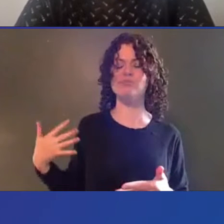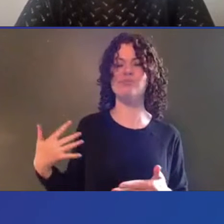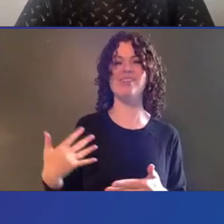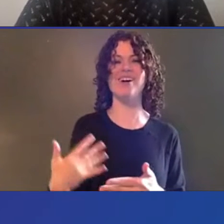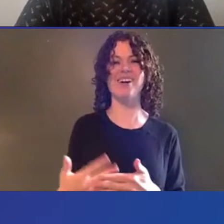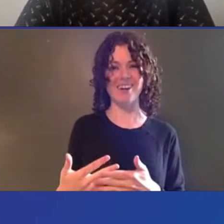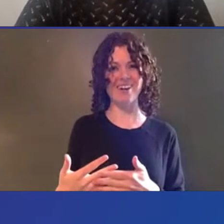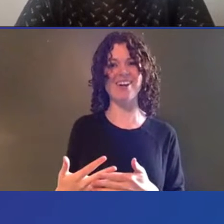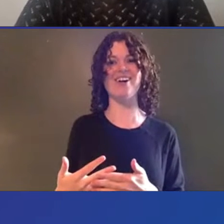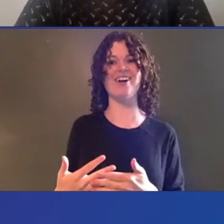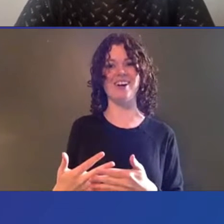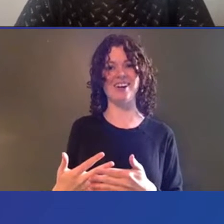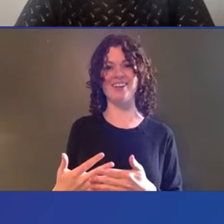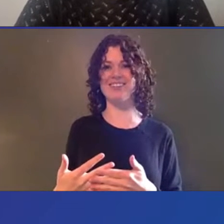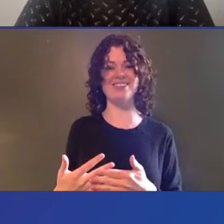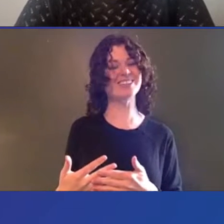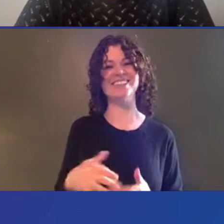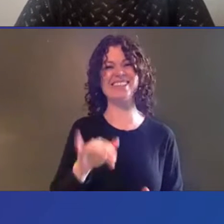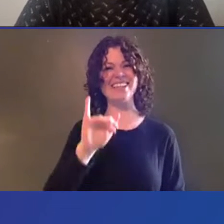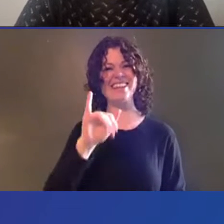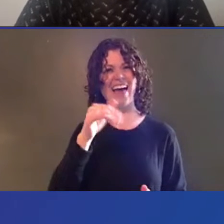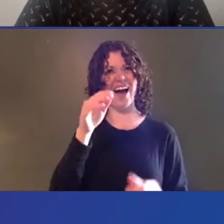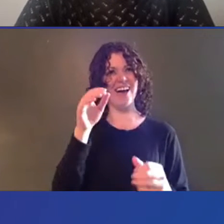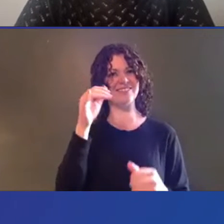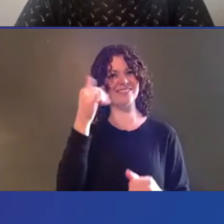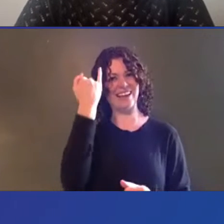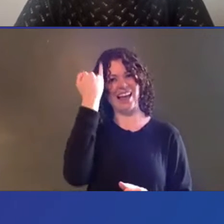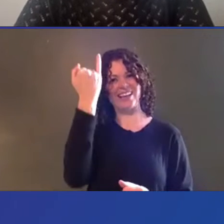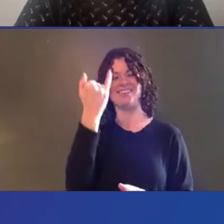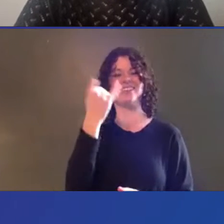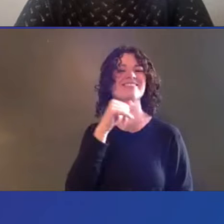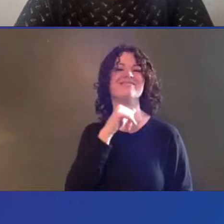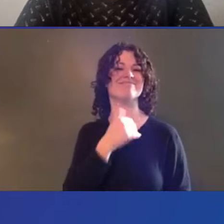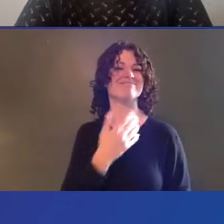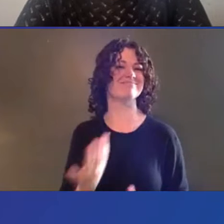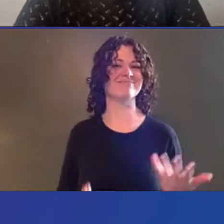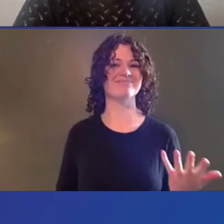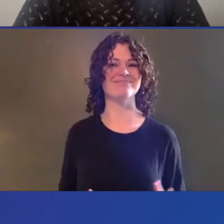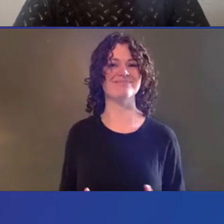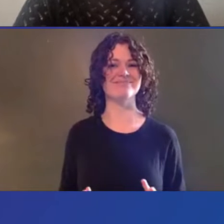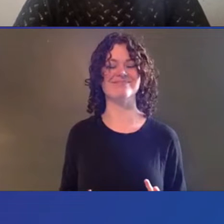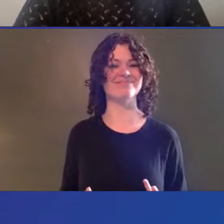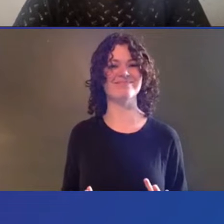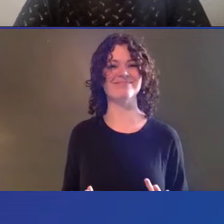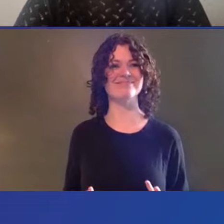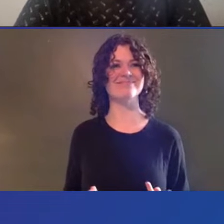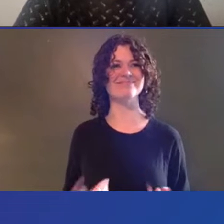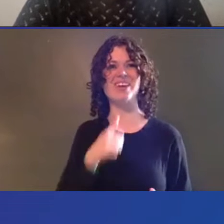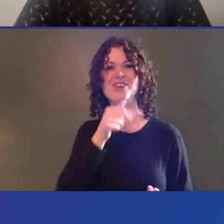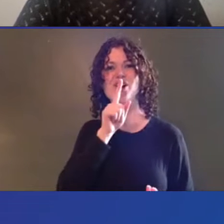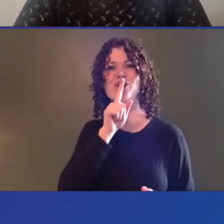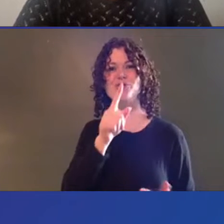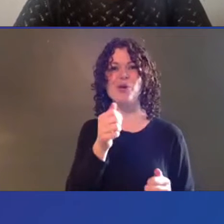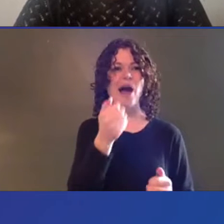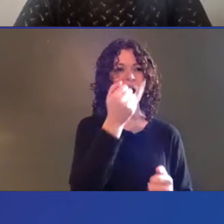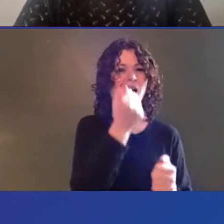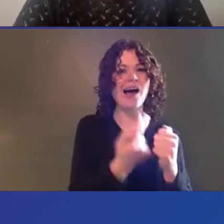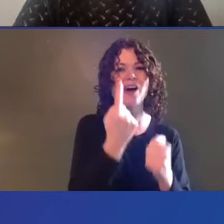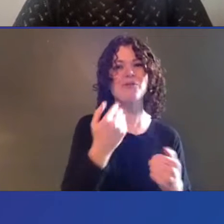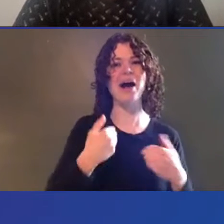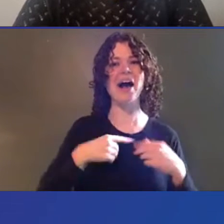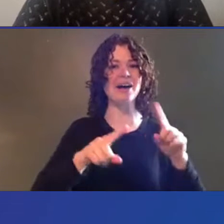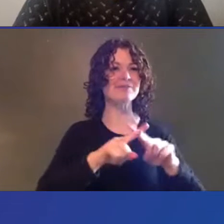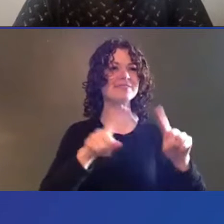is that it's actually not the same pattern for everybody. And for us, it's